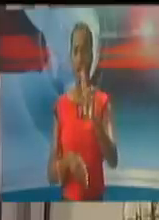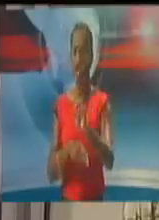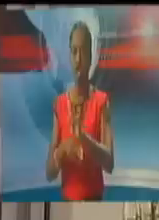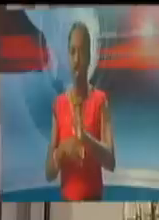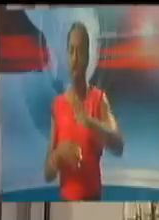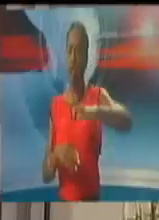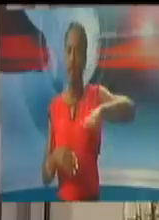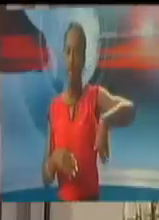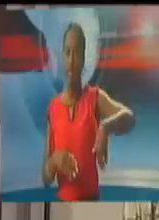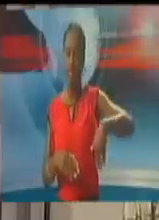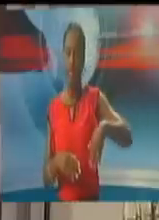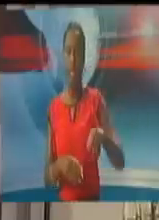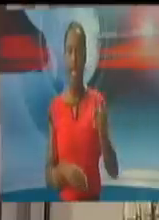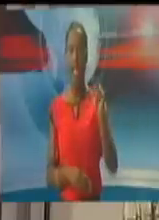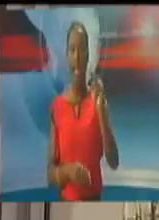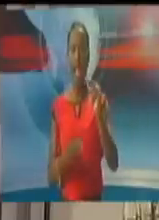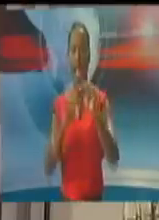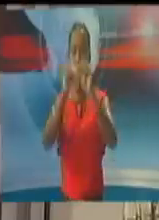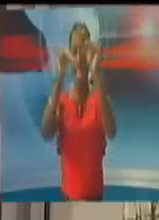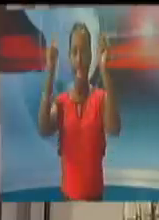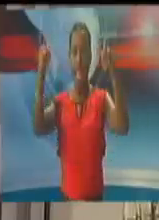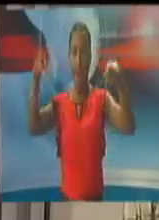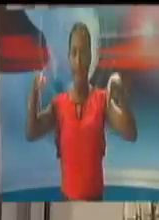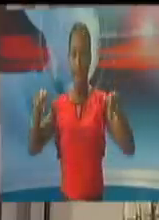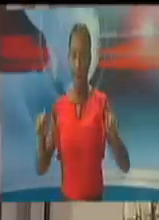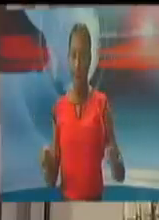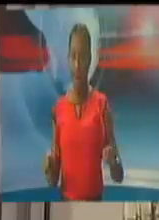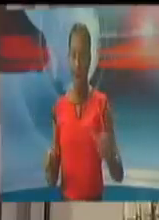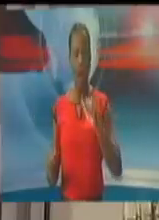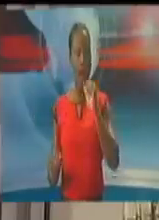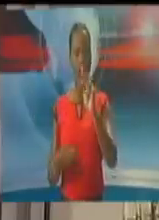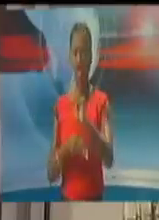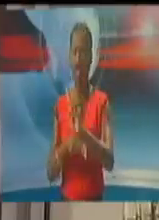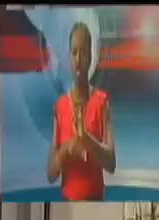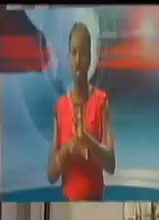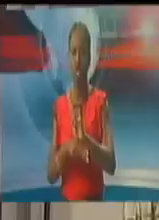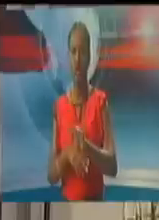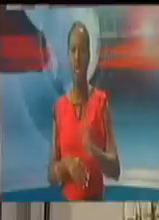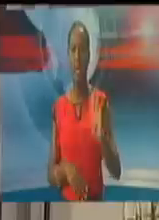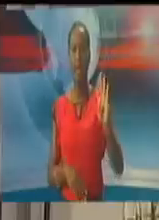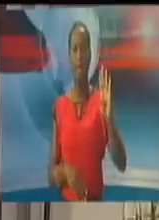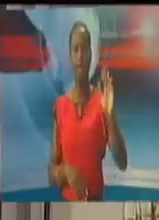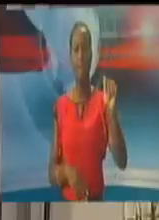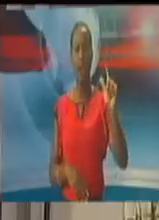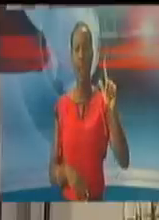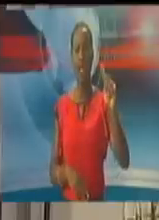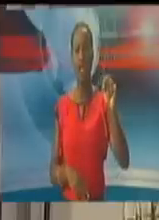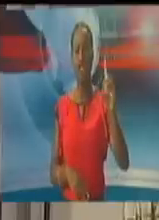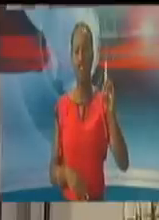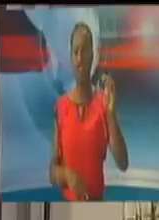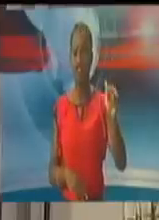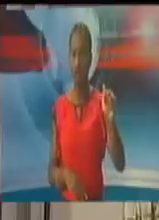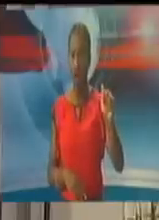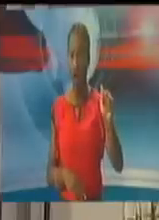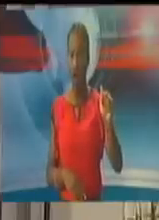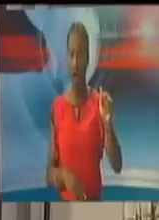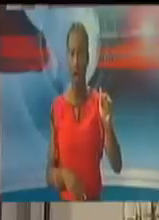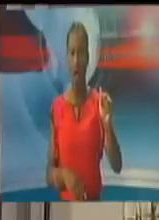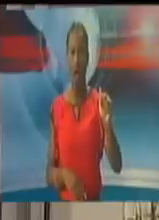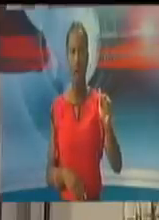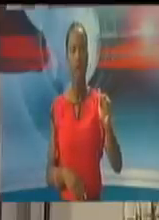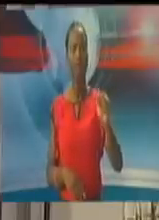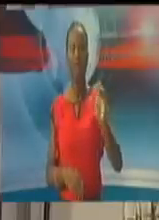yet. Napa, not in use as yet. Balandra, we can only start to reuse Balandra by this